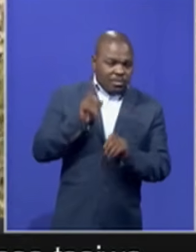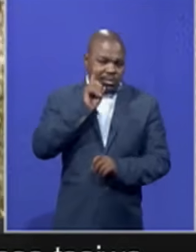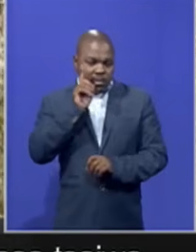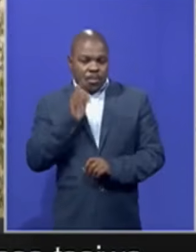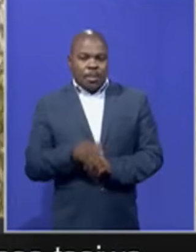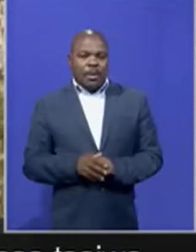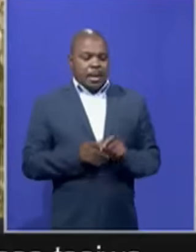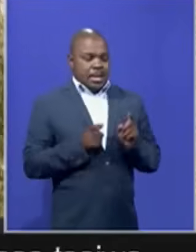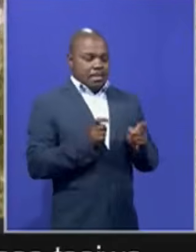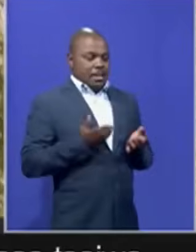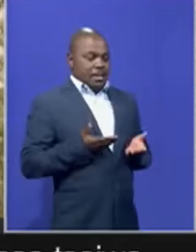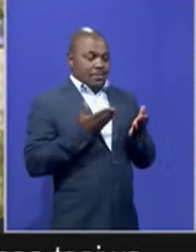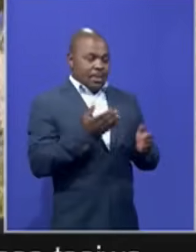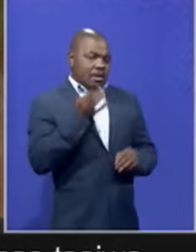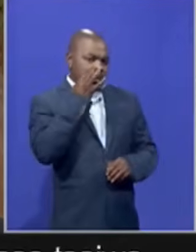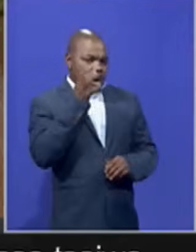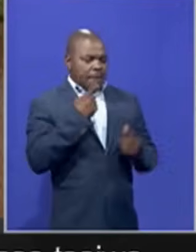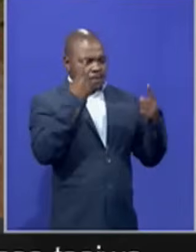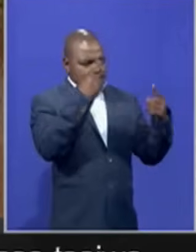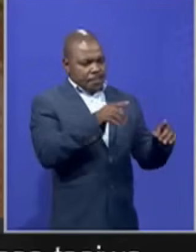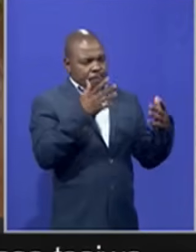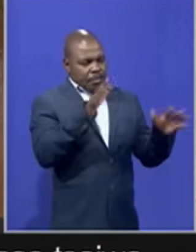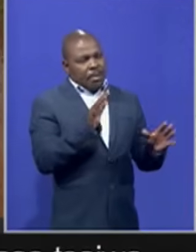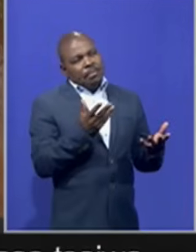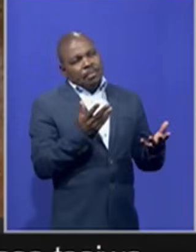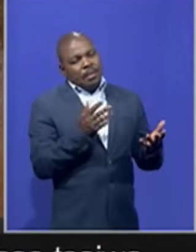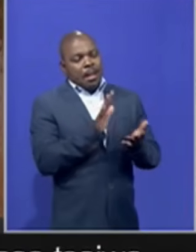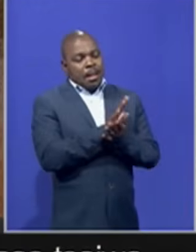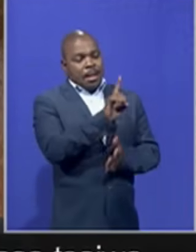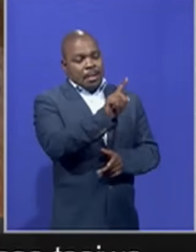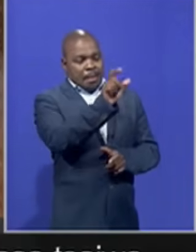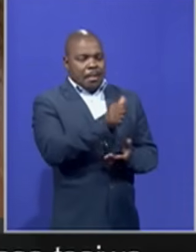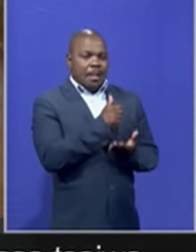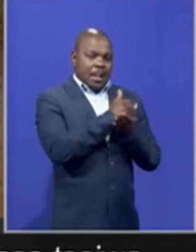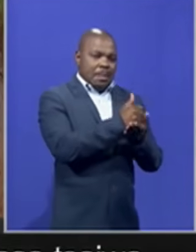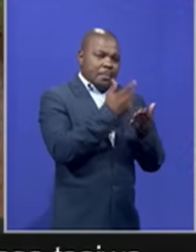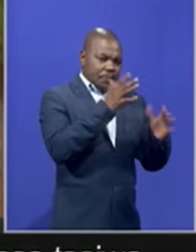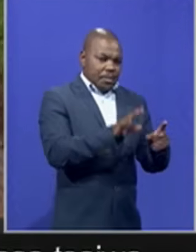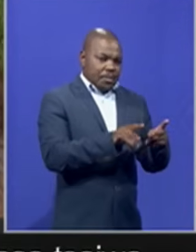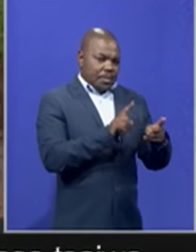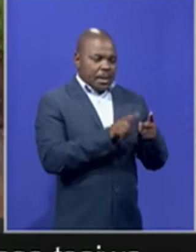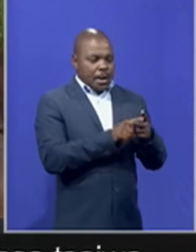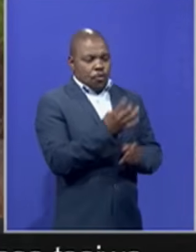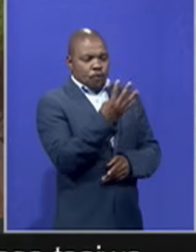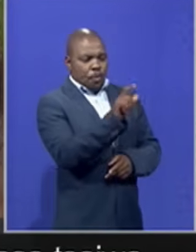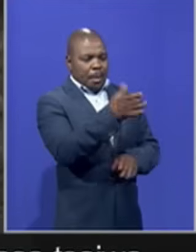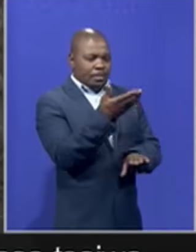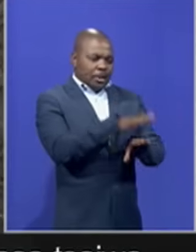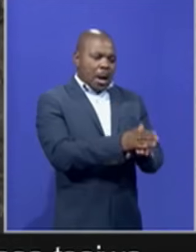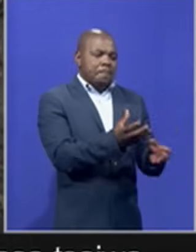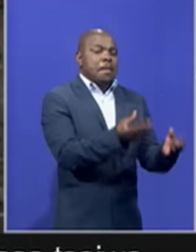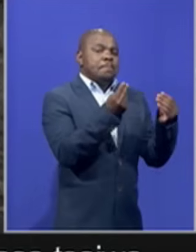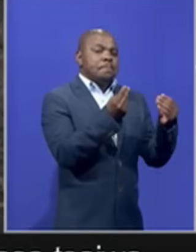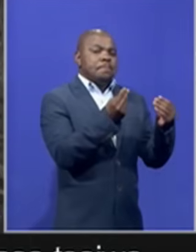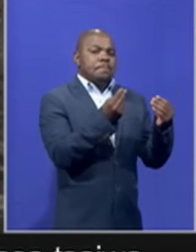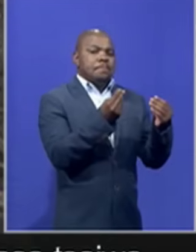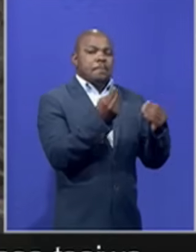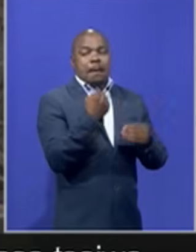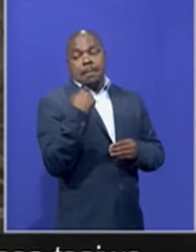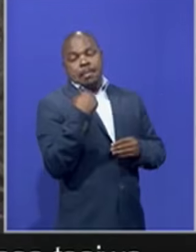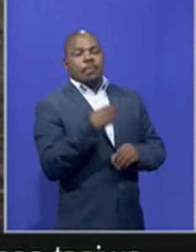sa pholoso se re se kgonne ho pholosa batho ba 11 ho kenyeletswa le ditupo tse 4 letsholong leo ba neng ba le